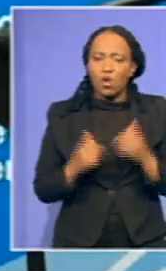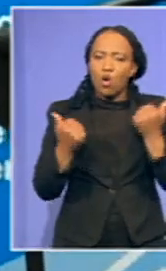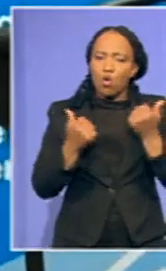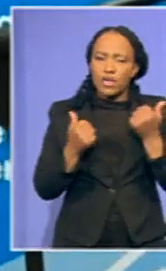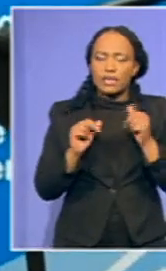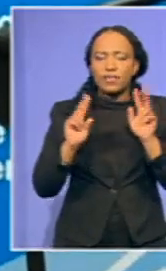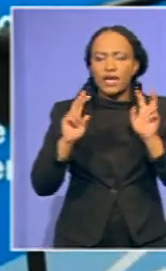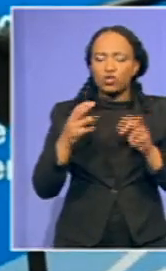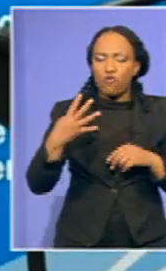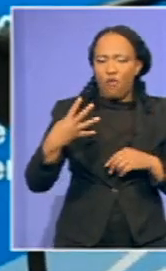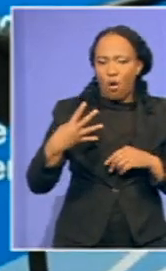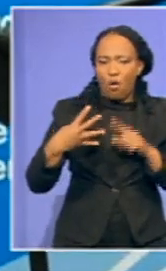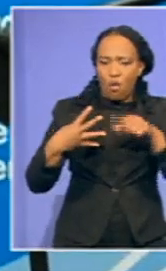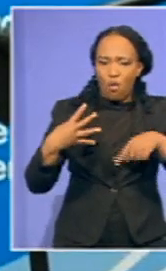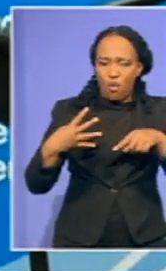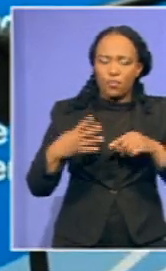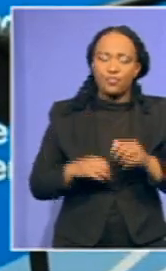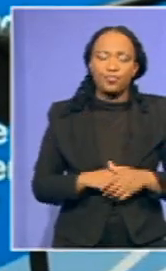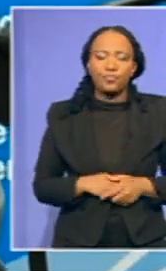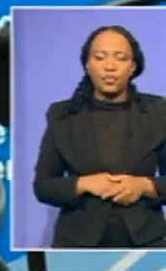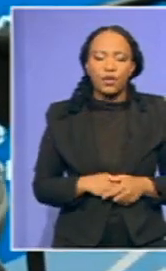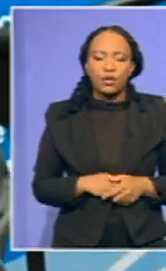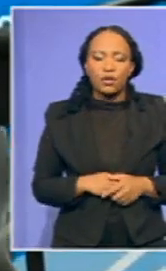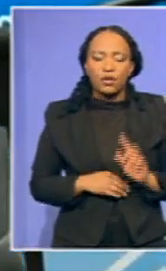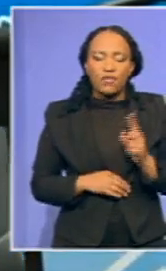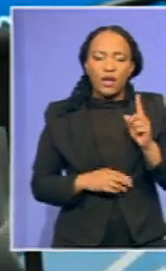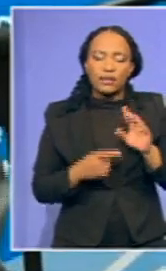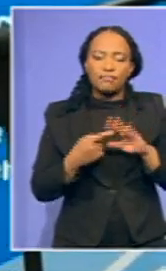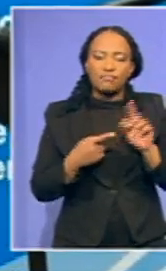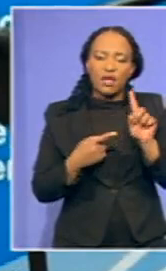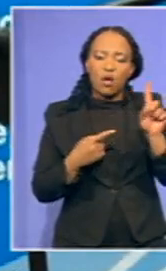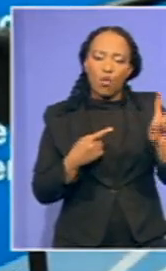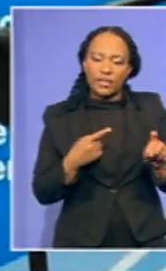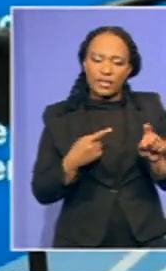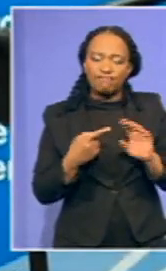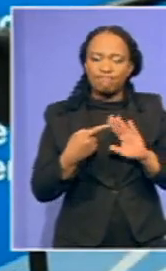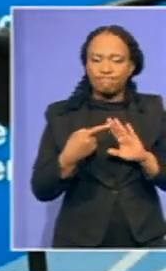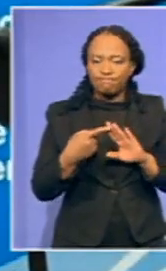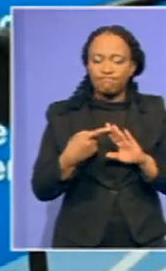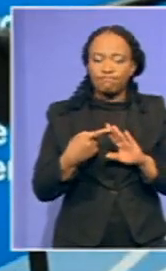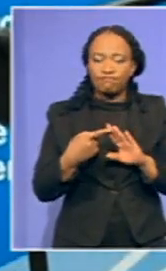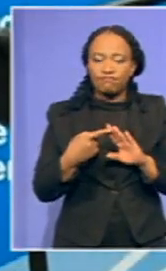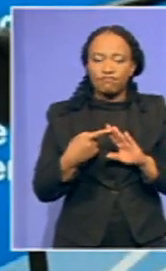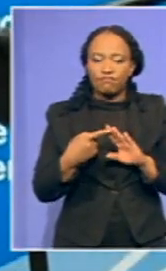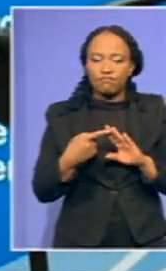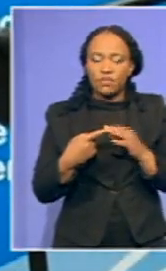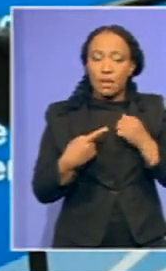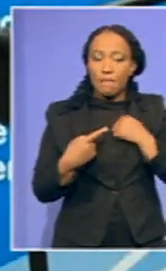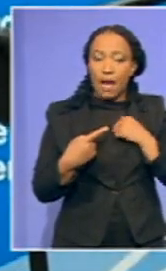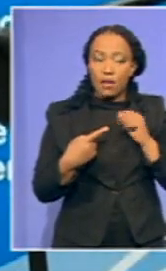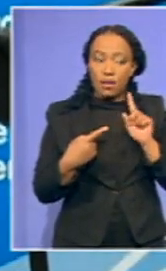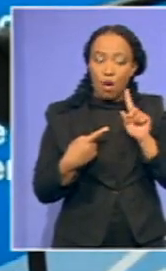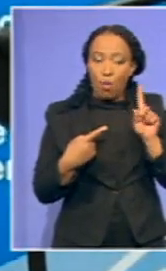Sure. Yes, thank you so much. The first question on RES 3 was my first question as well when I got